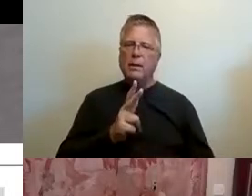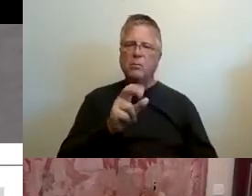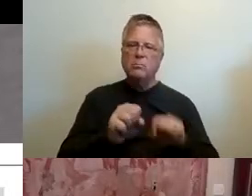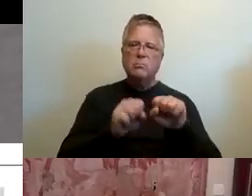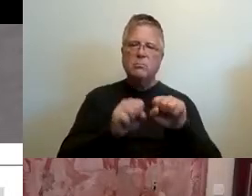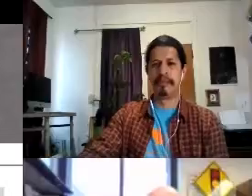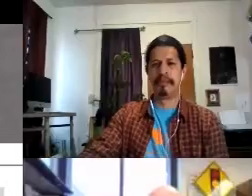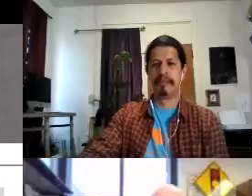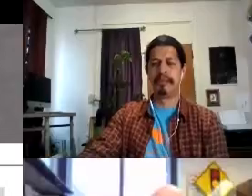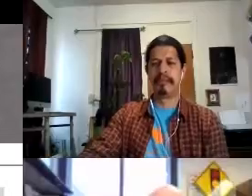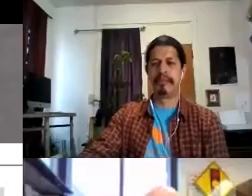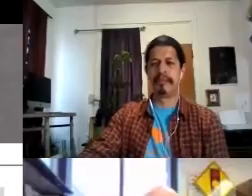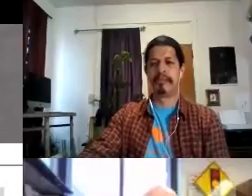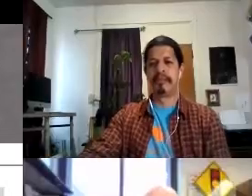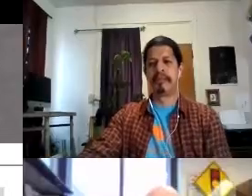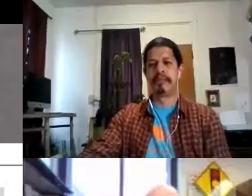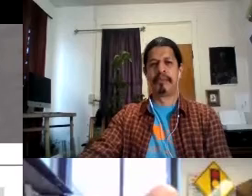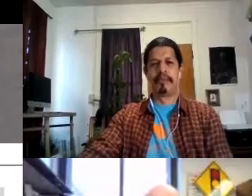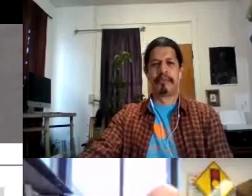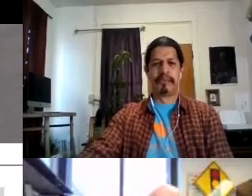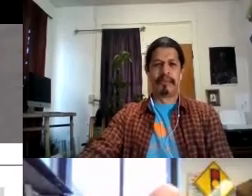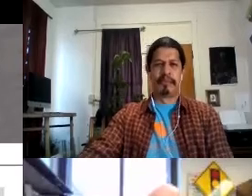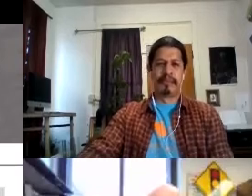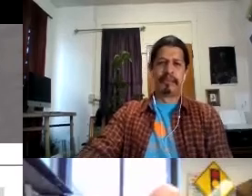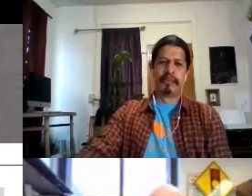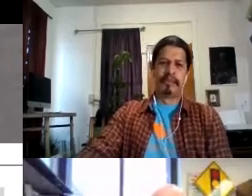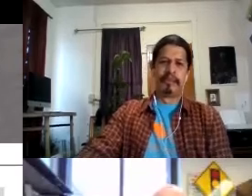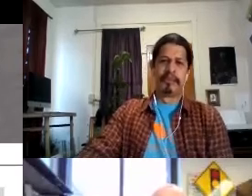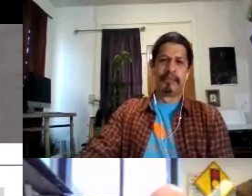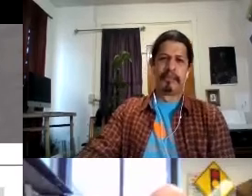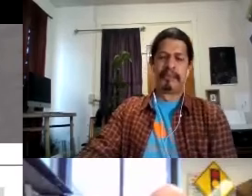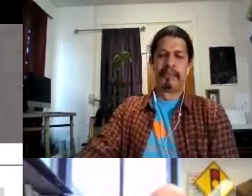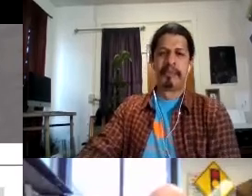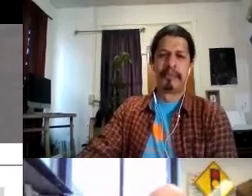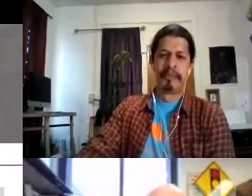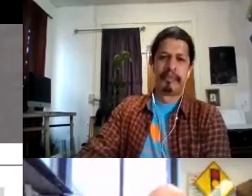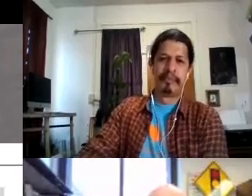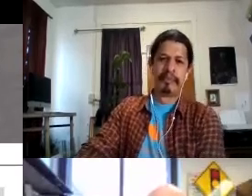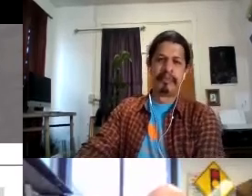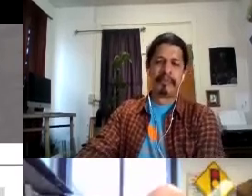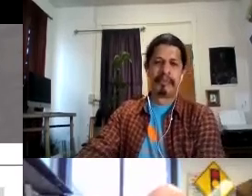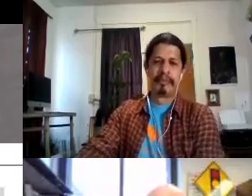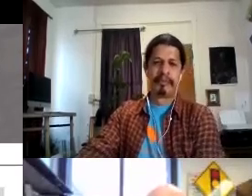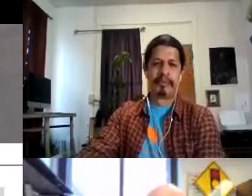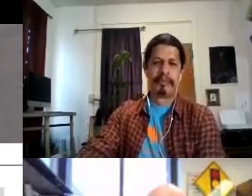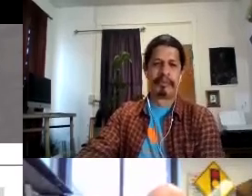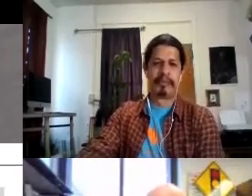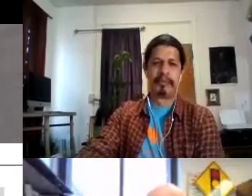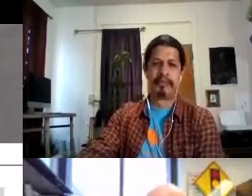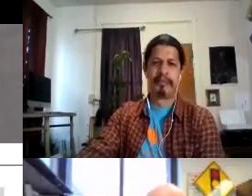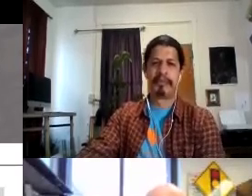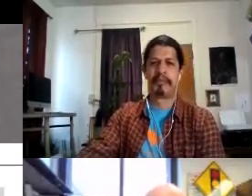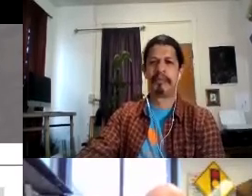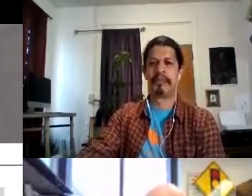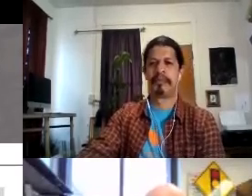it here actually a little bit so that it's separated from traffic. And we also are able, in this case, to maintain all parking along the